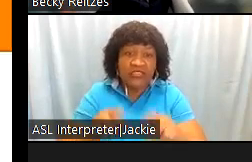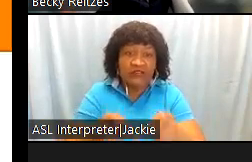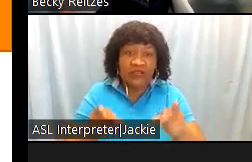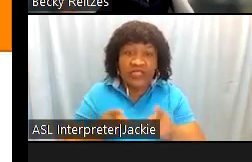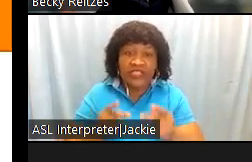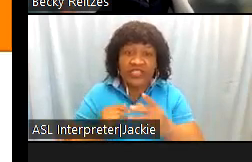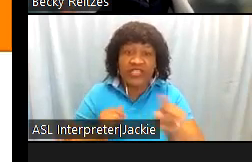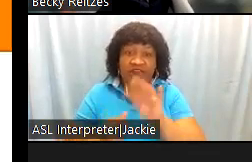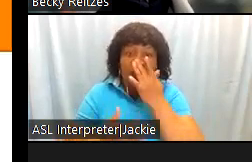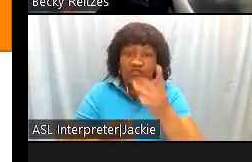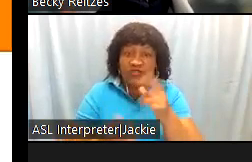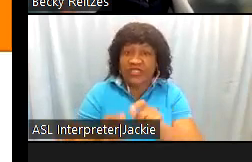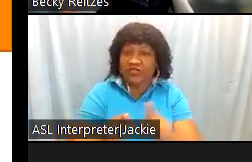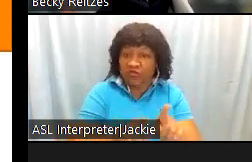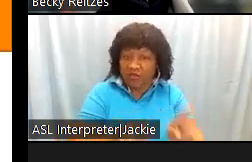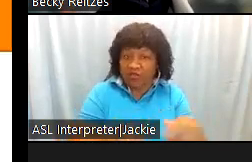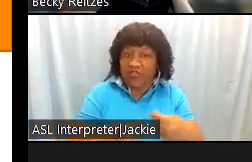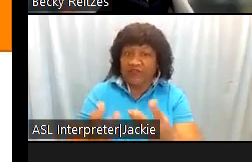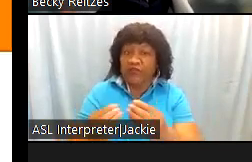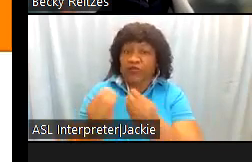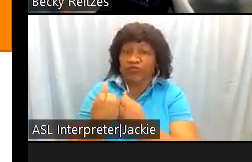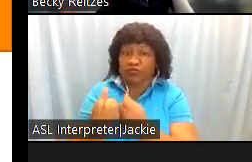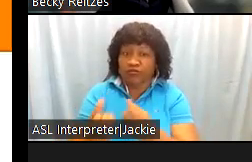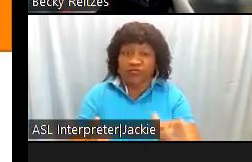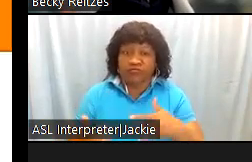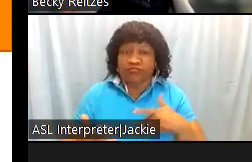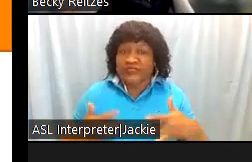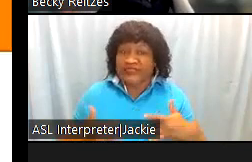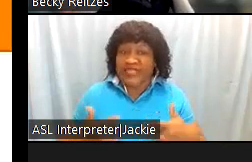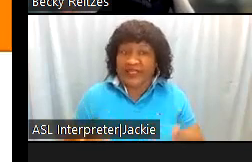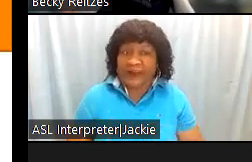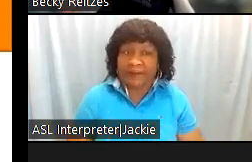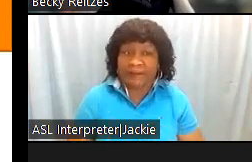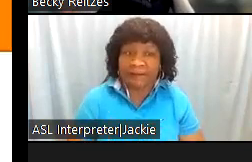they're interested in that as well, which is exciting.